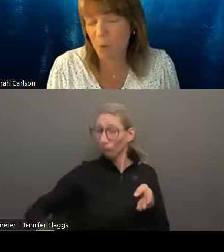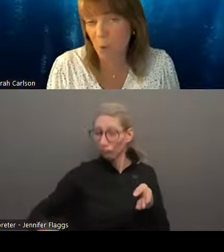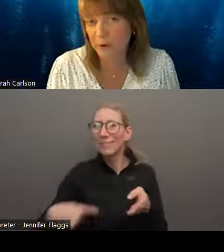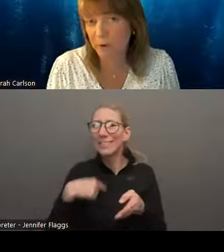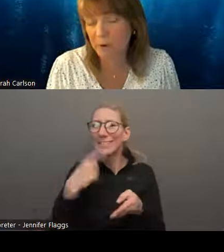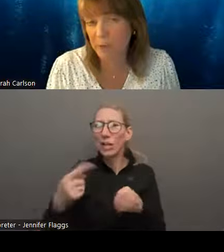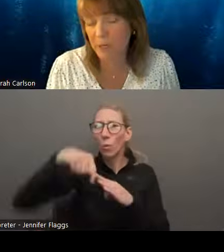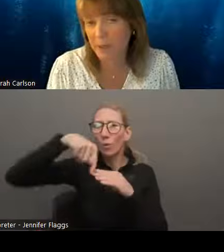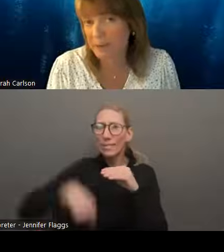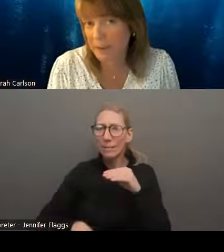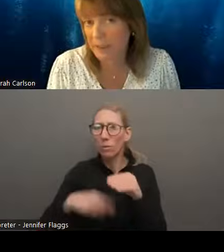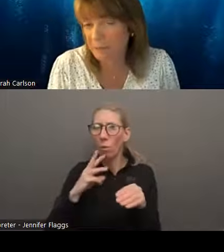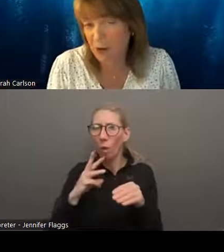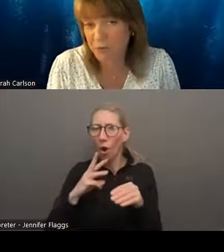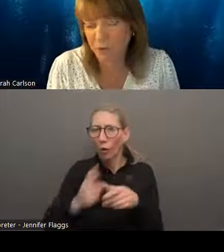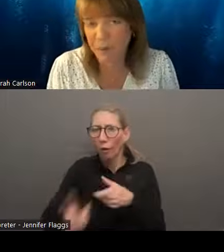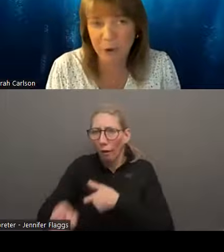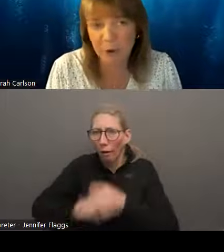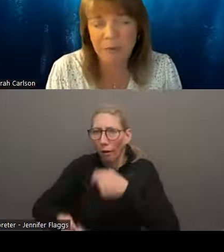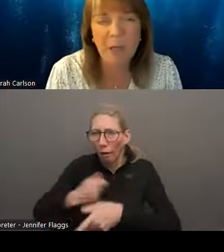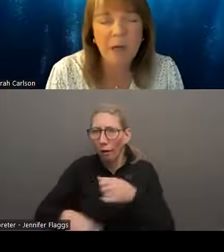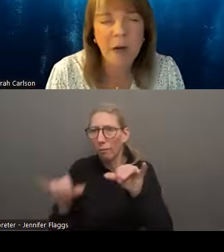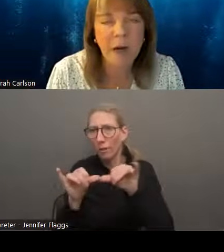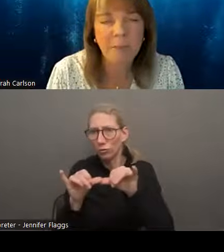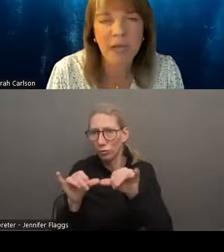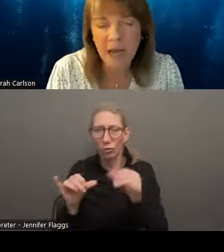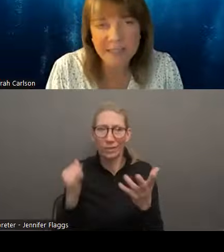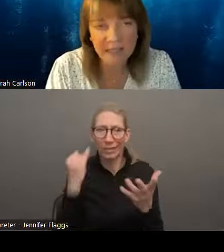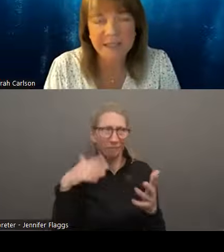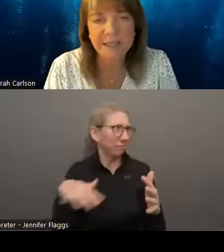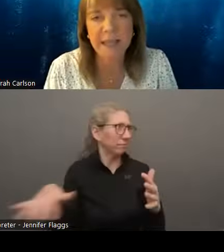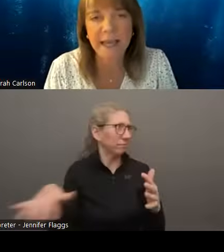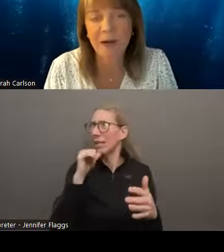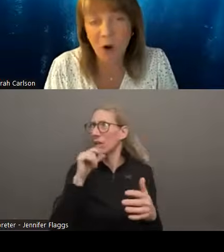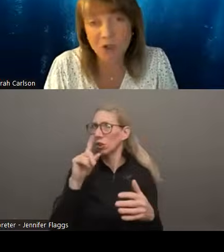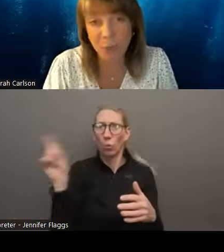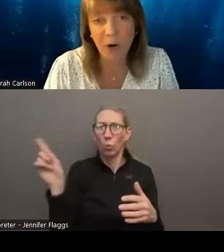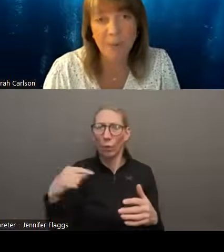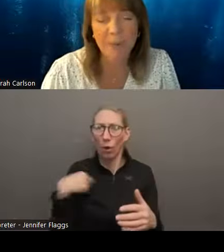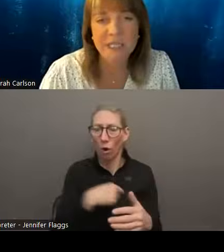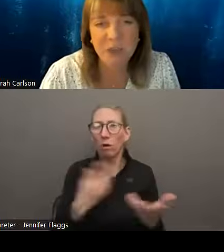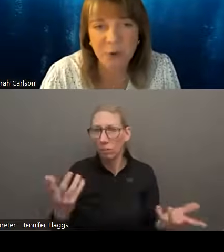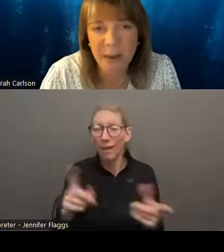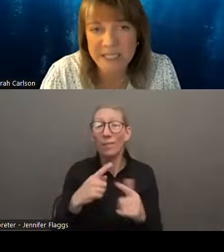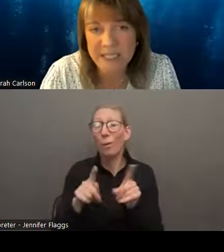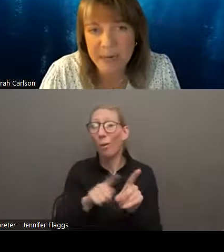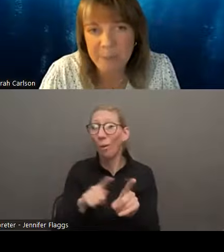of the water in unfamiliar contexts, and also probably to grab a